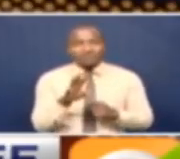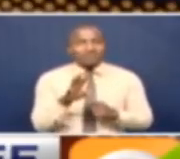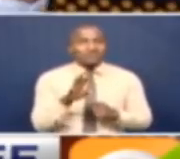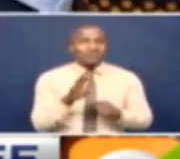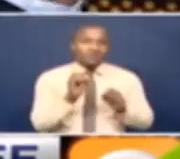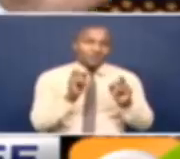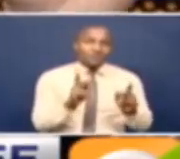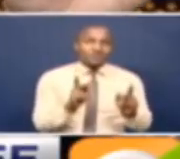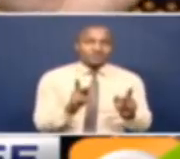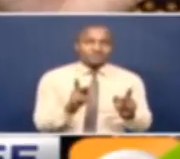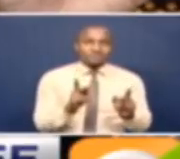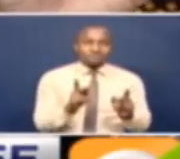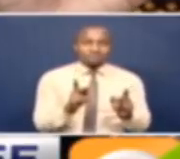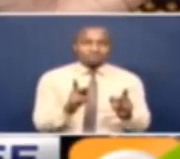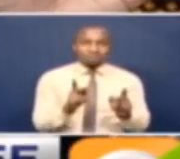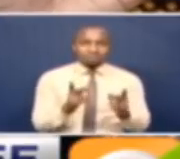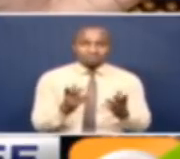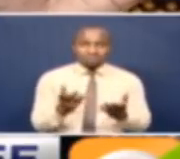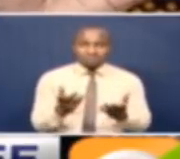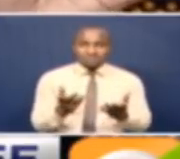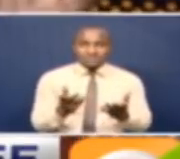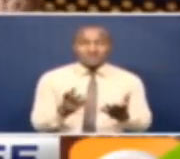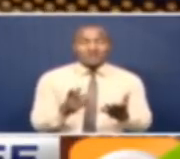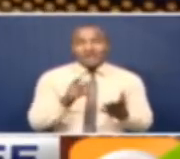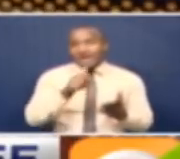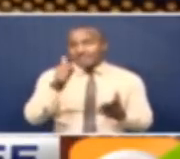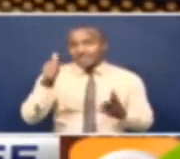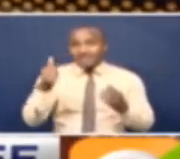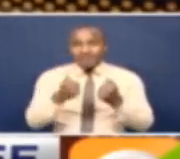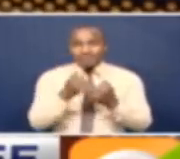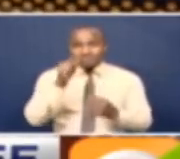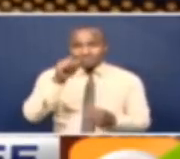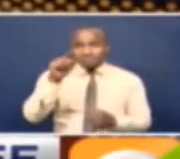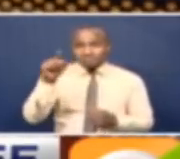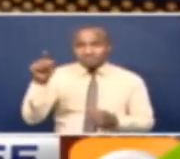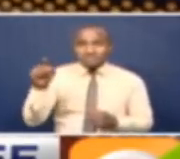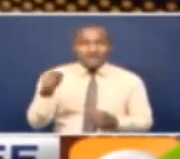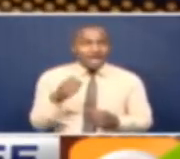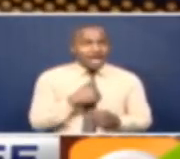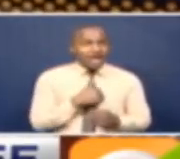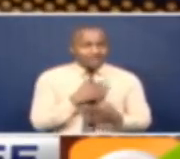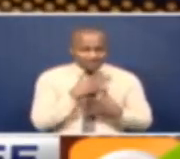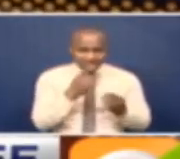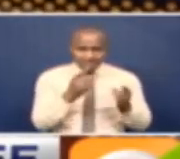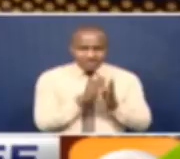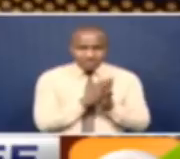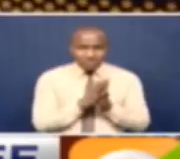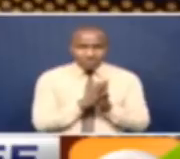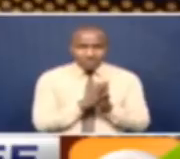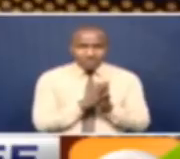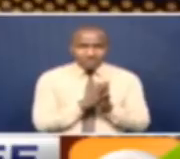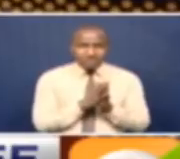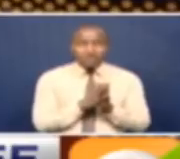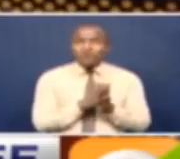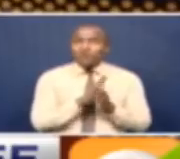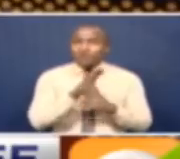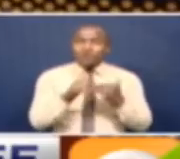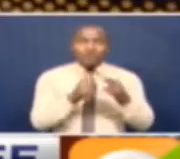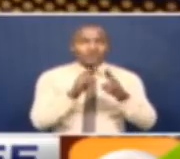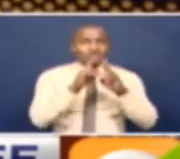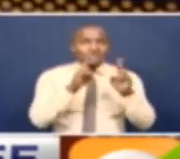travesties happened across the country. And then there's a very interesting thing, Jeff. All international observers